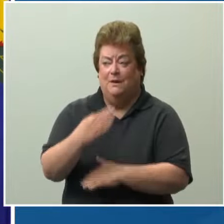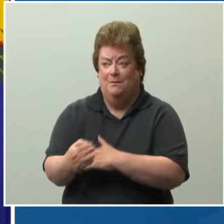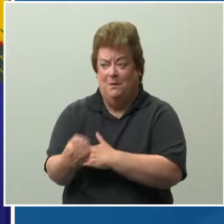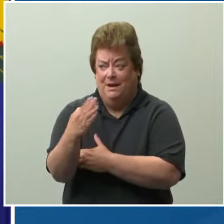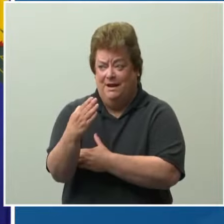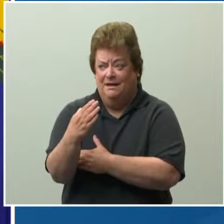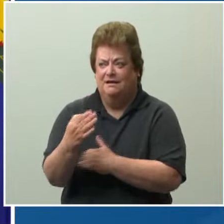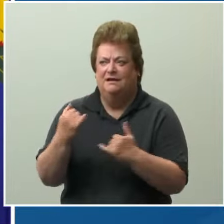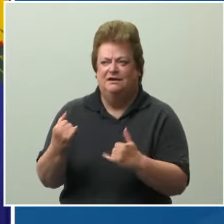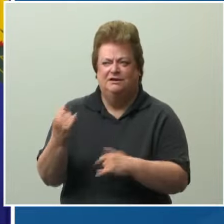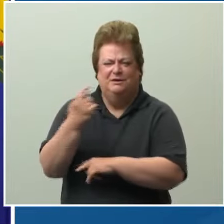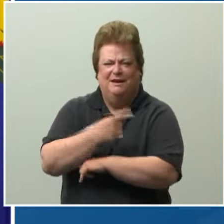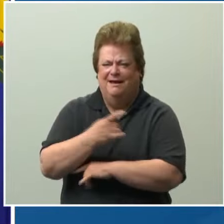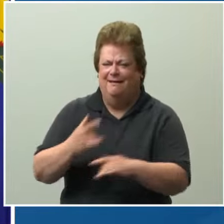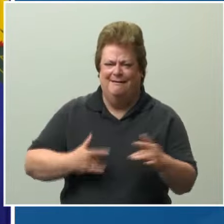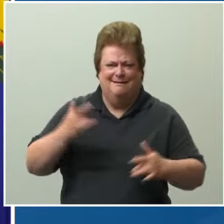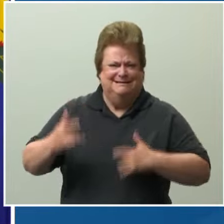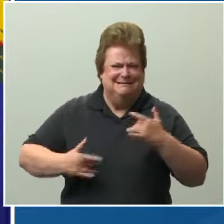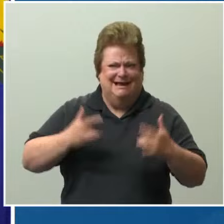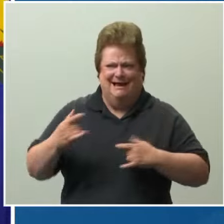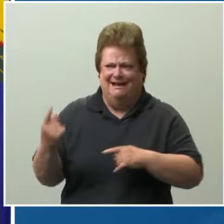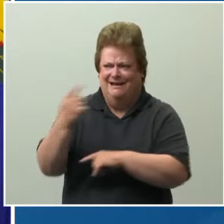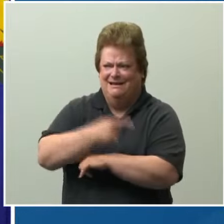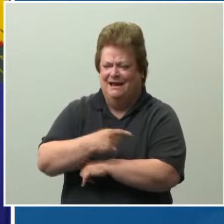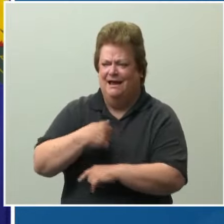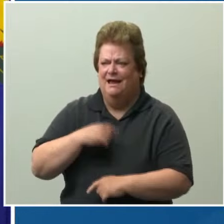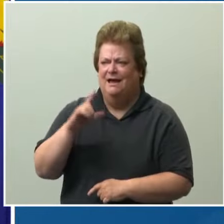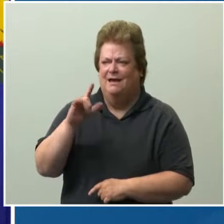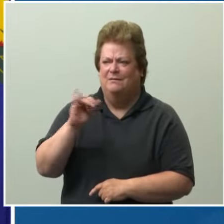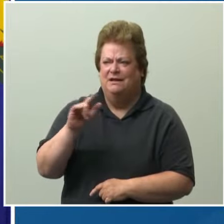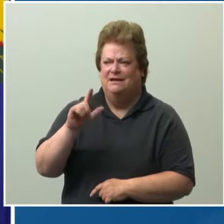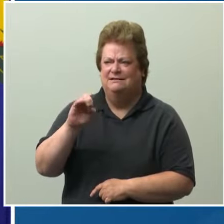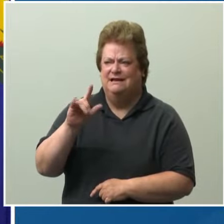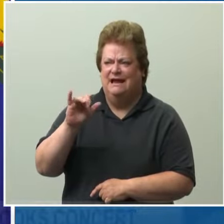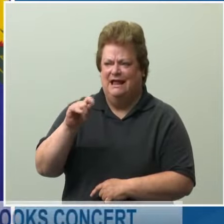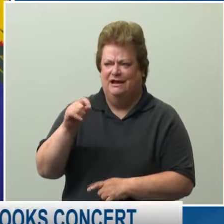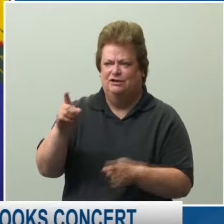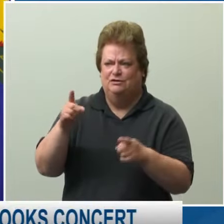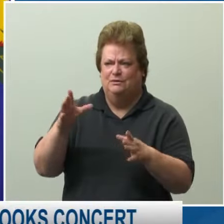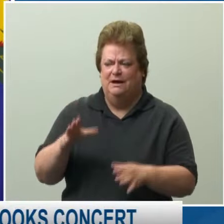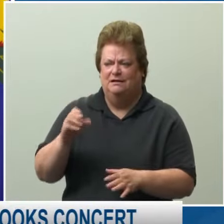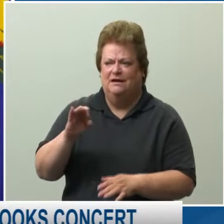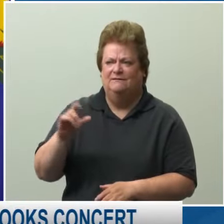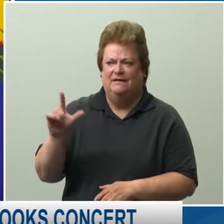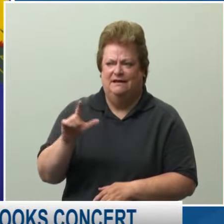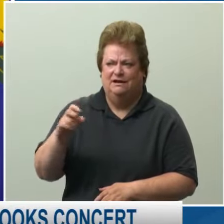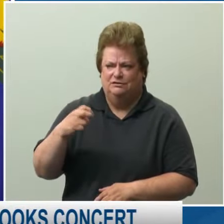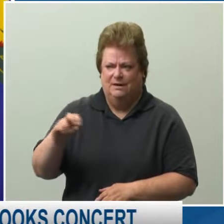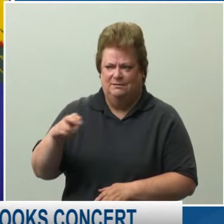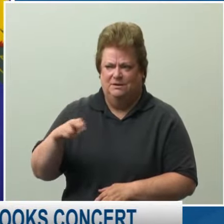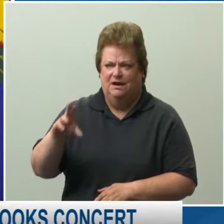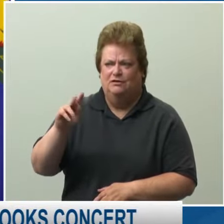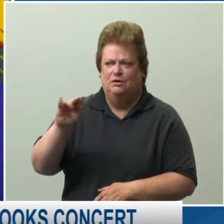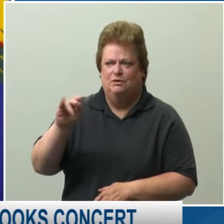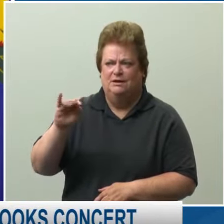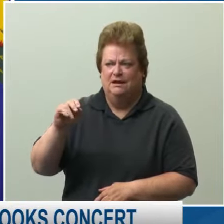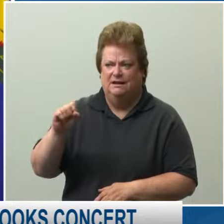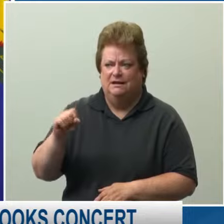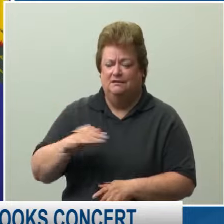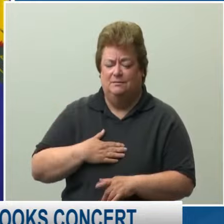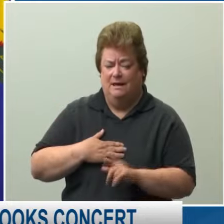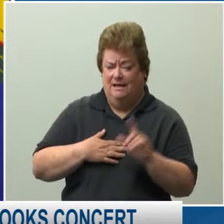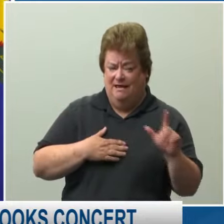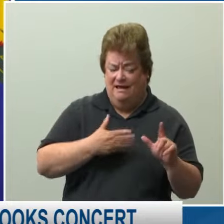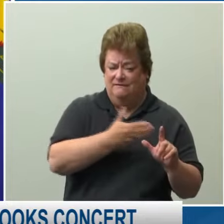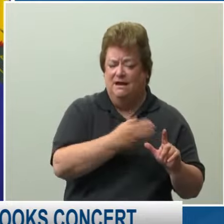Good morning. Today is an exciting day. I'm Liz Elliott, Director of Lincoln Transportation and Utilities. To my